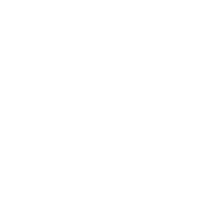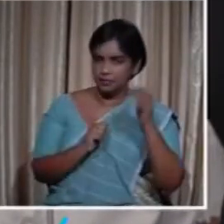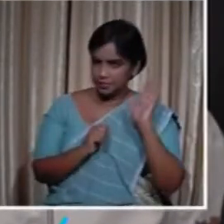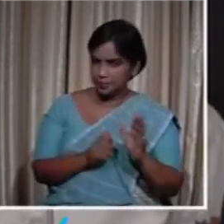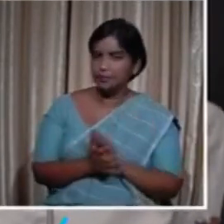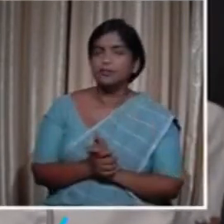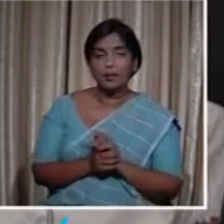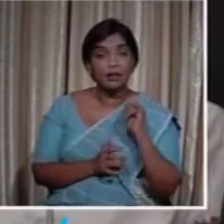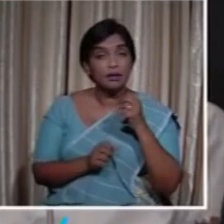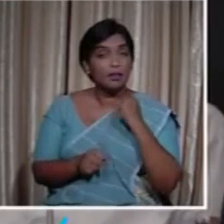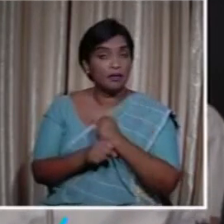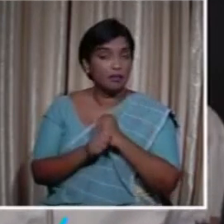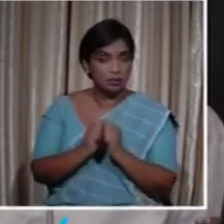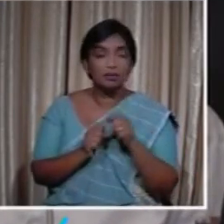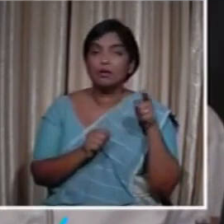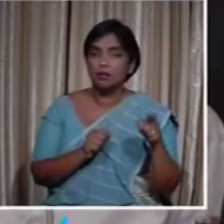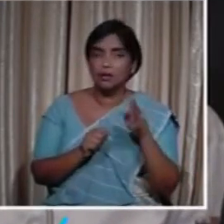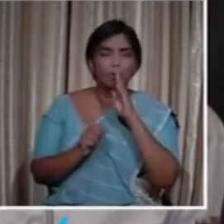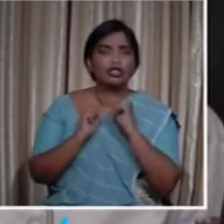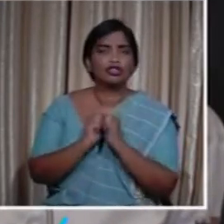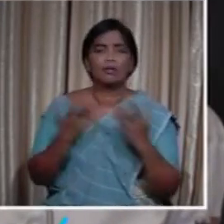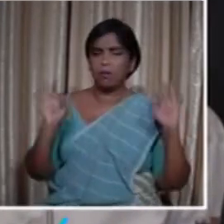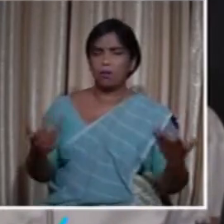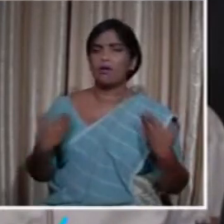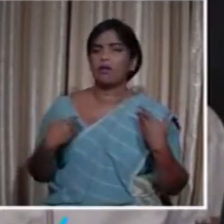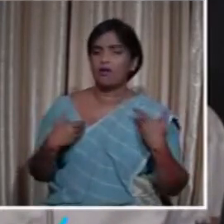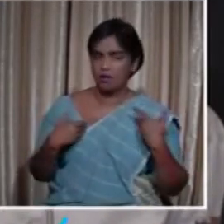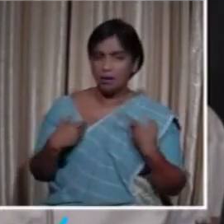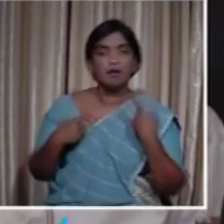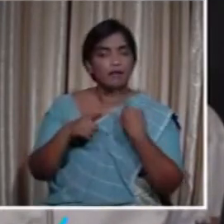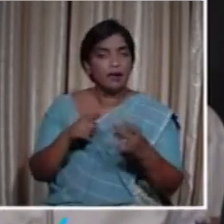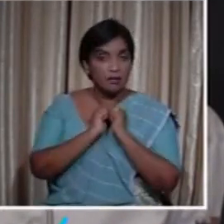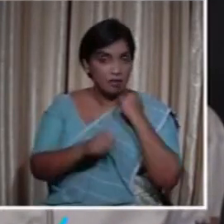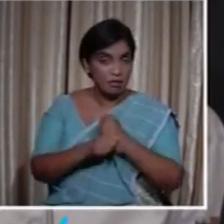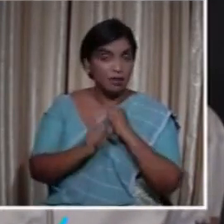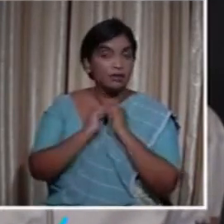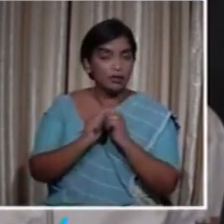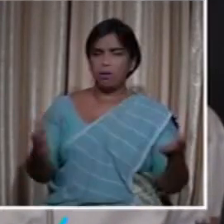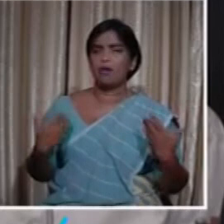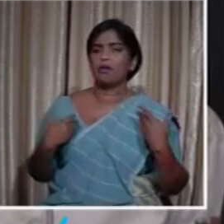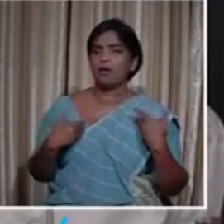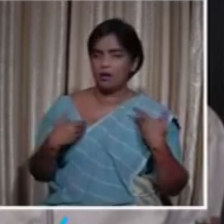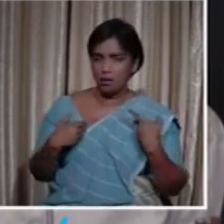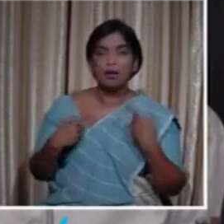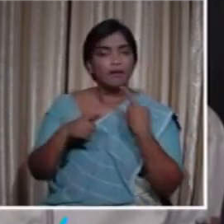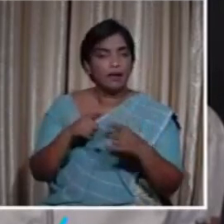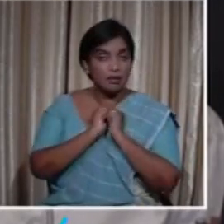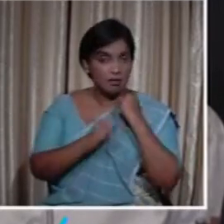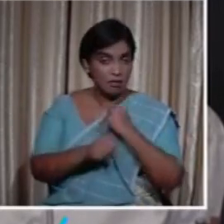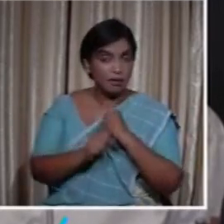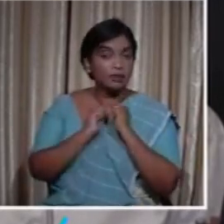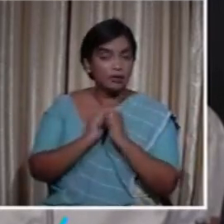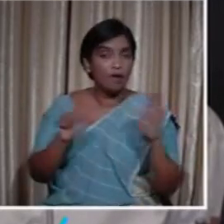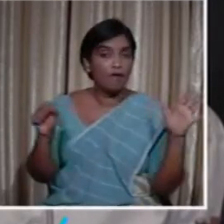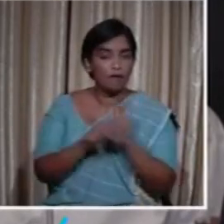employment in the public service. Some government employees have no obligation to their duties. Therefore, the public sector needs to be completely restructured